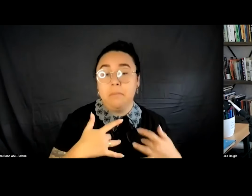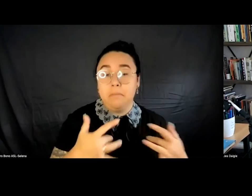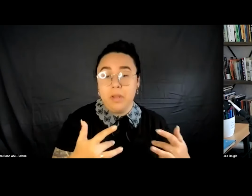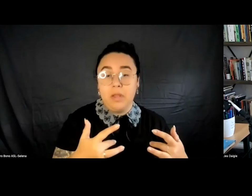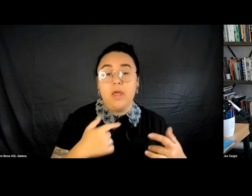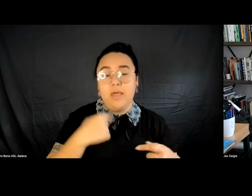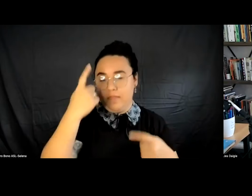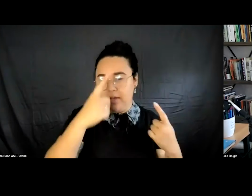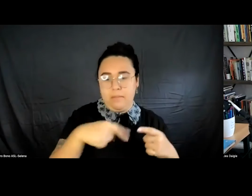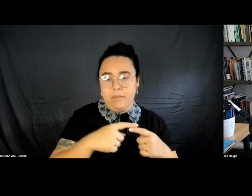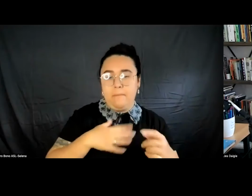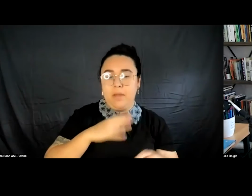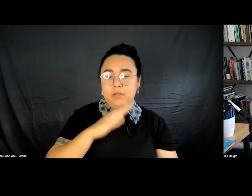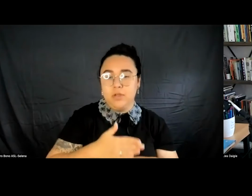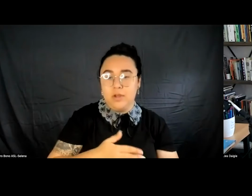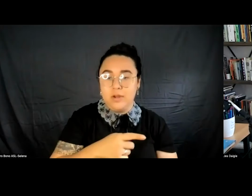think about my own daughter,